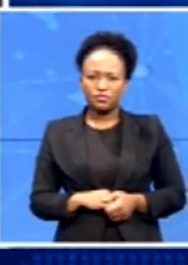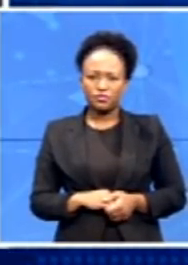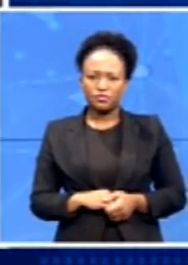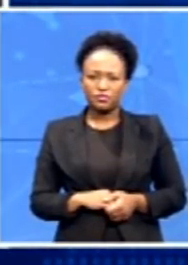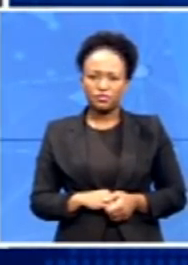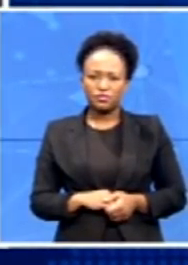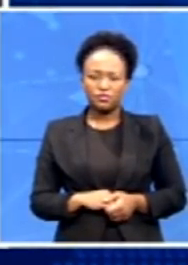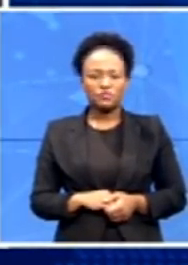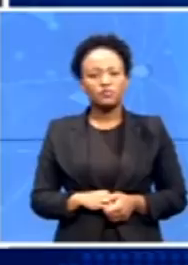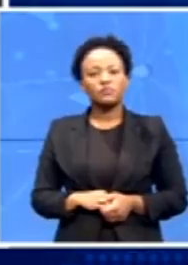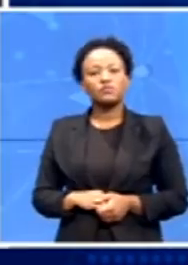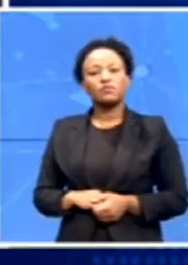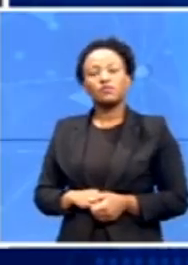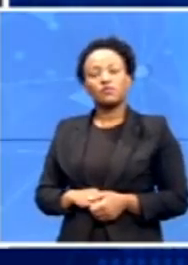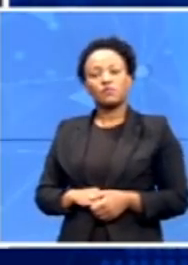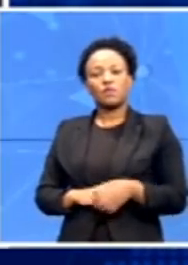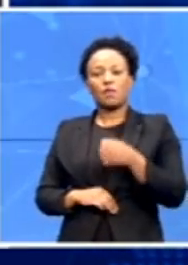address the council?